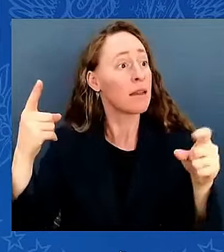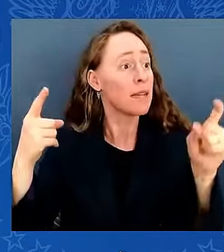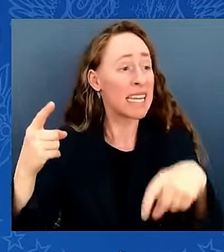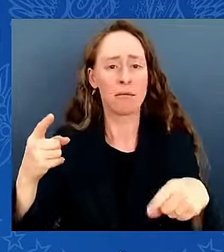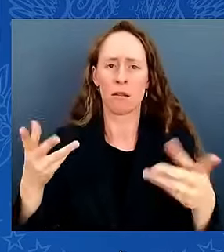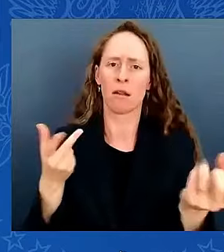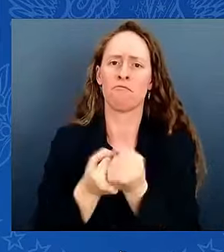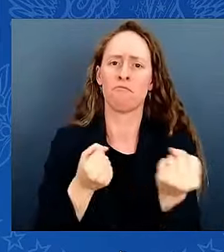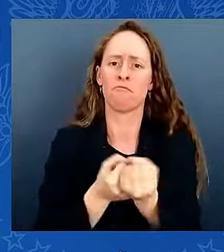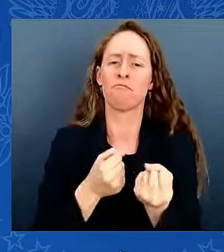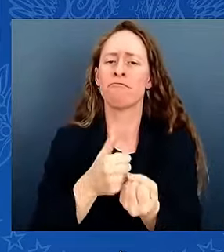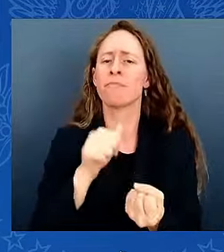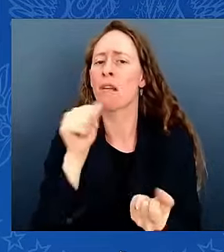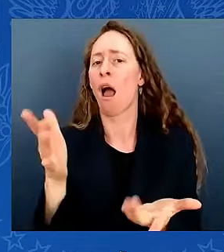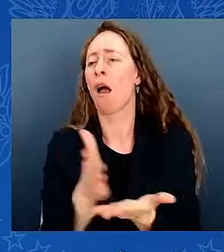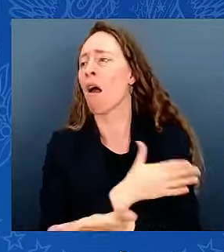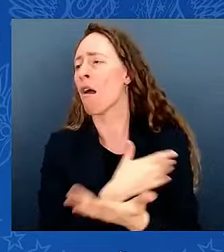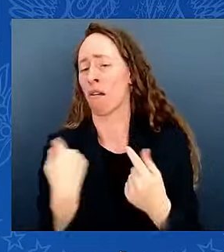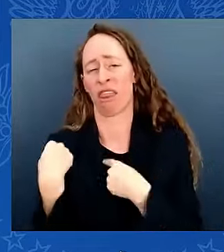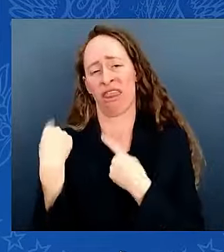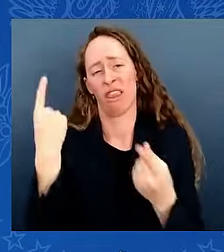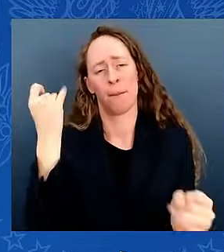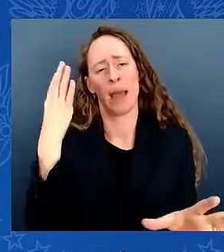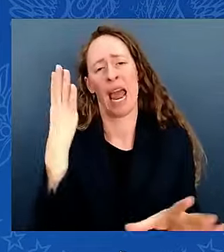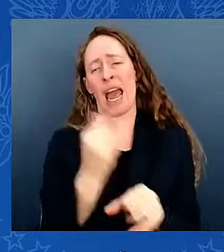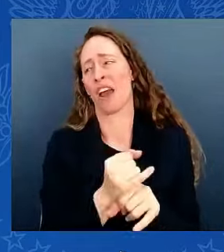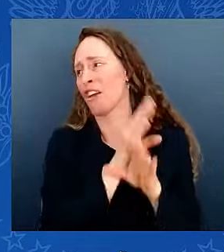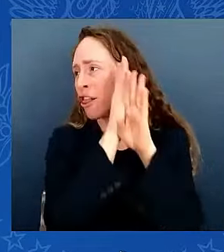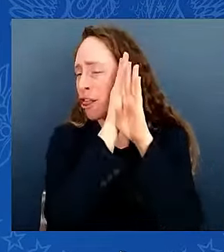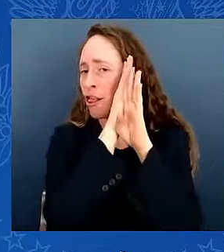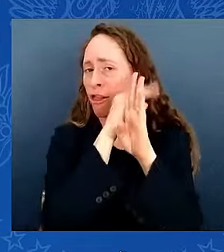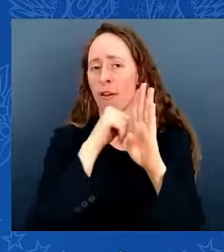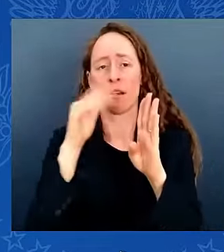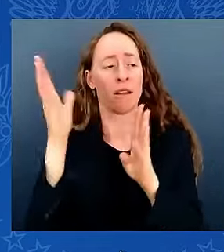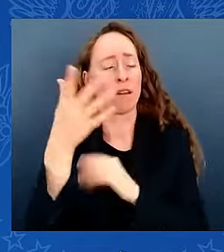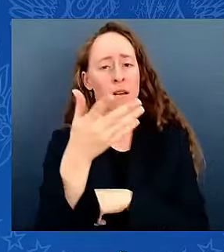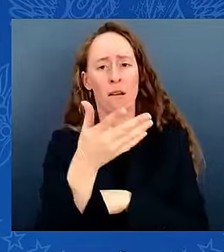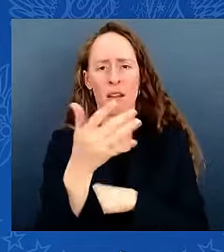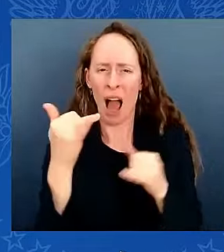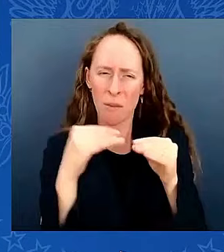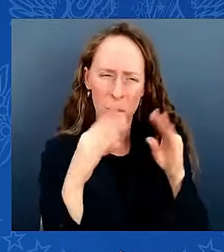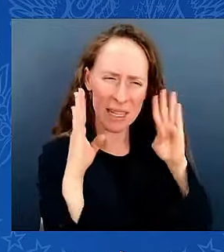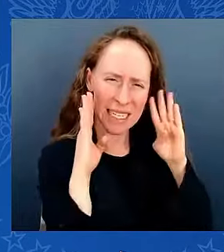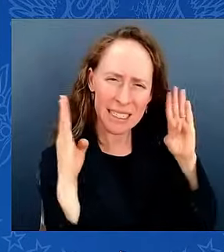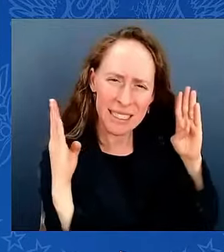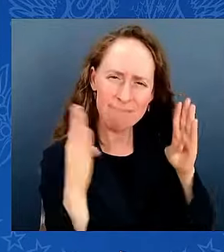and communities, this also means historic federal investments in our HBCUs,